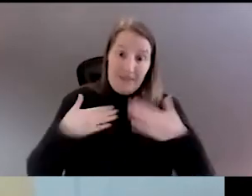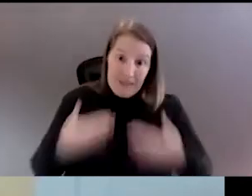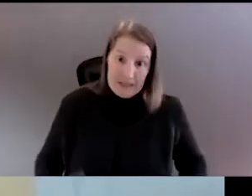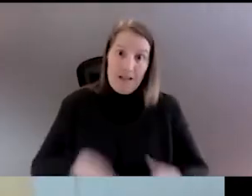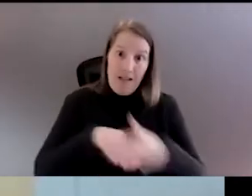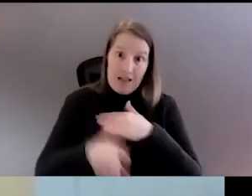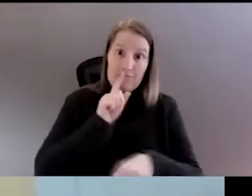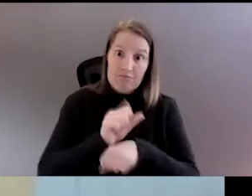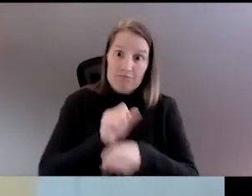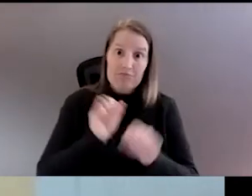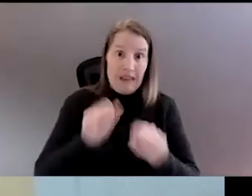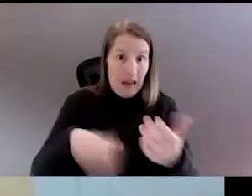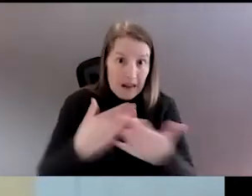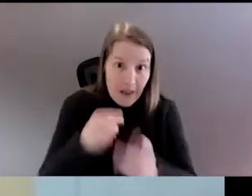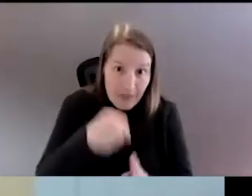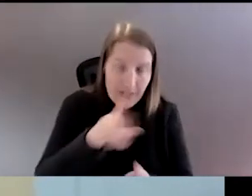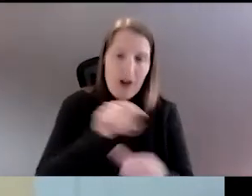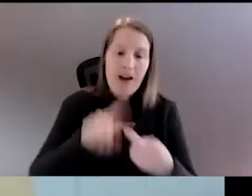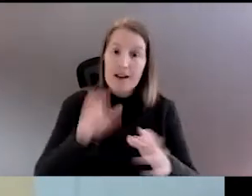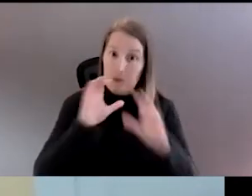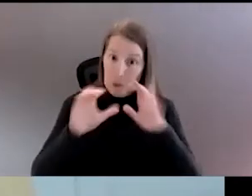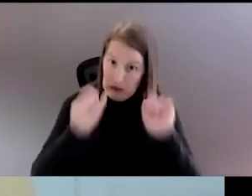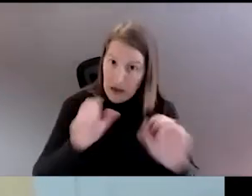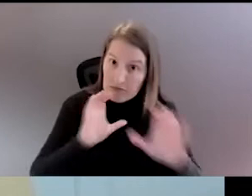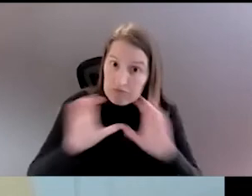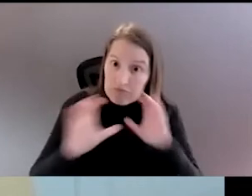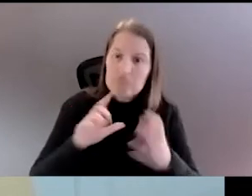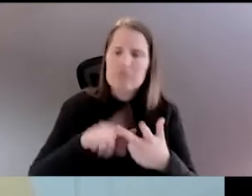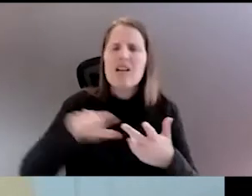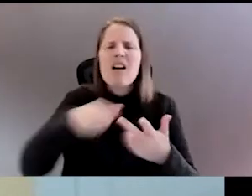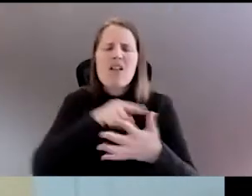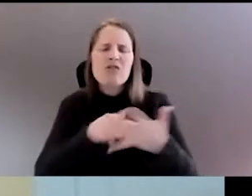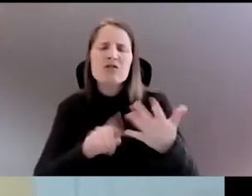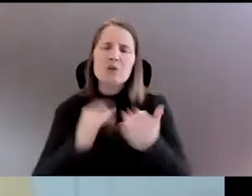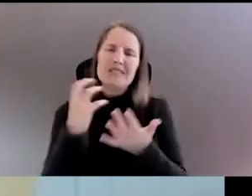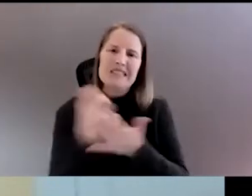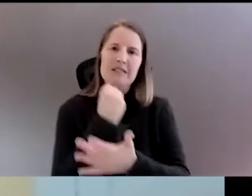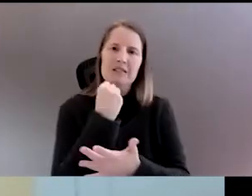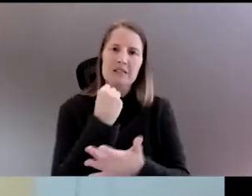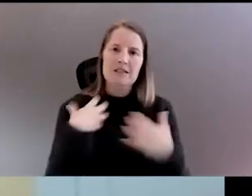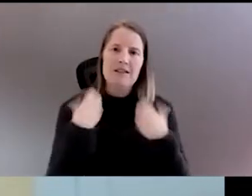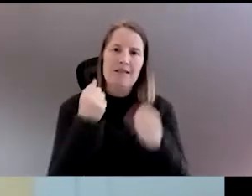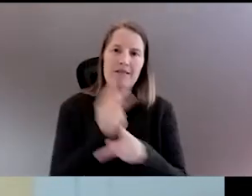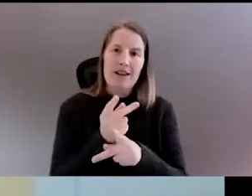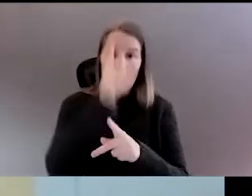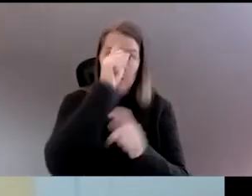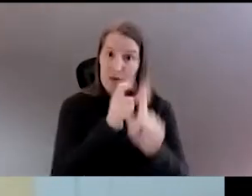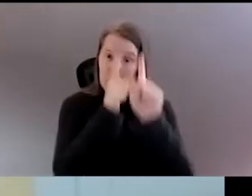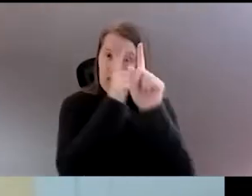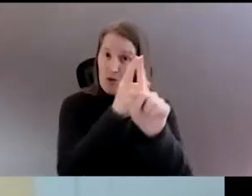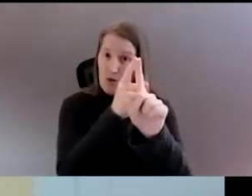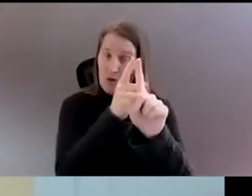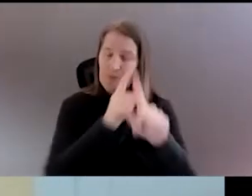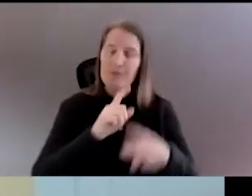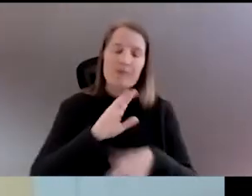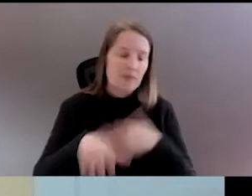ensuring clear communication and other ways to optimize healthcare, with that ultimate goal for people and populations to have